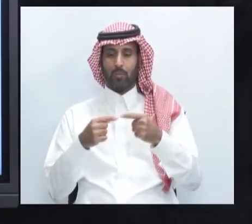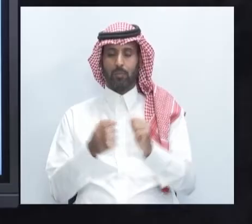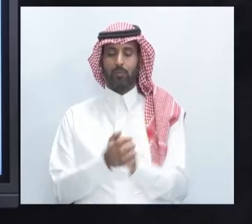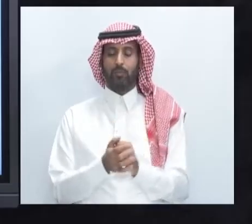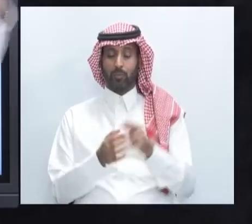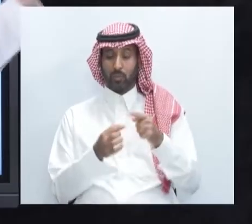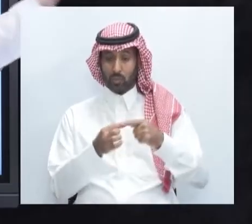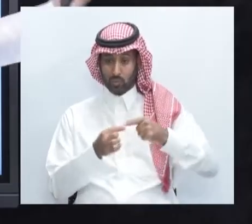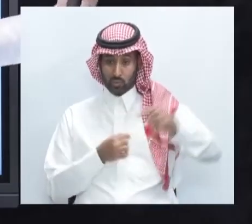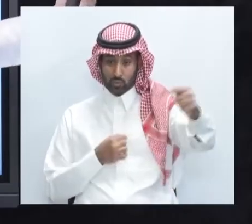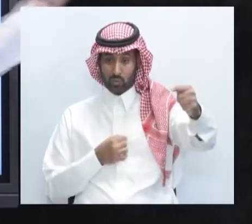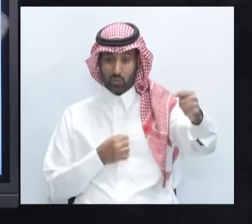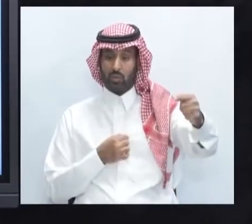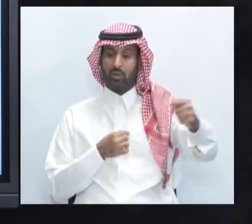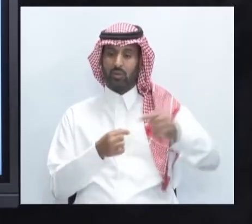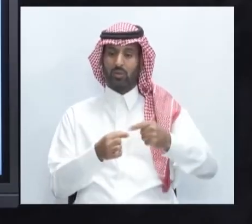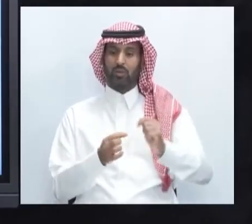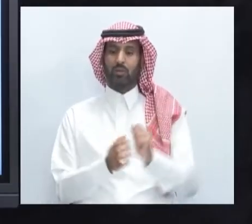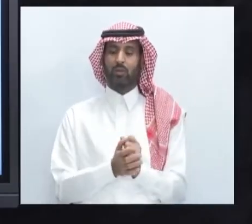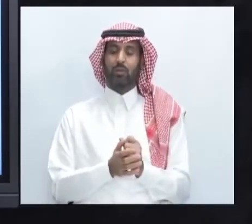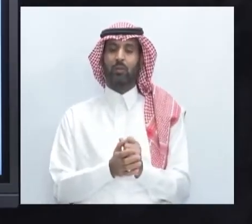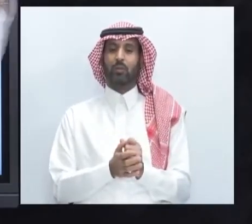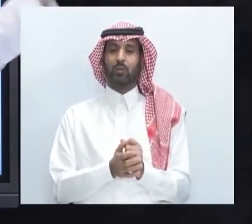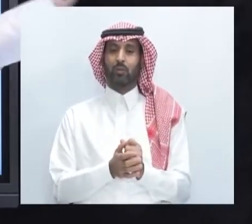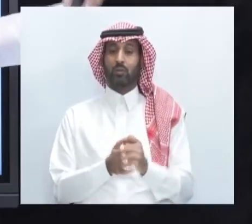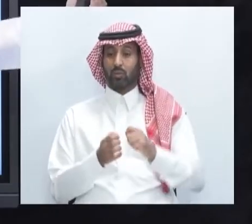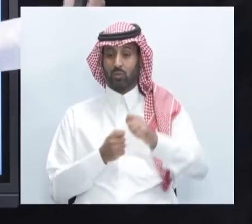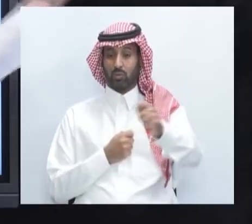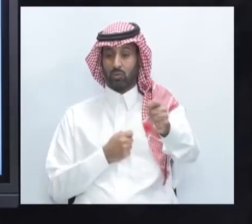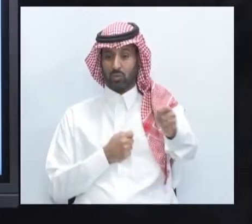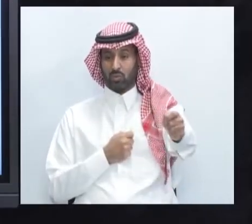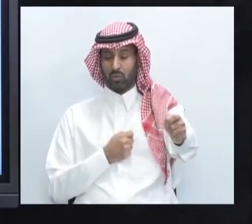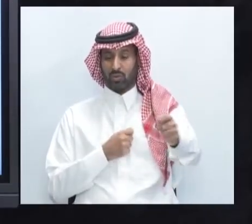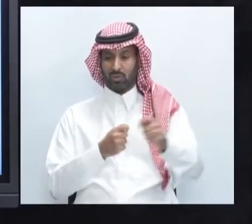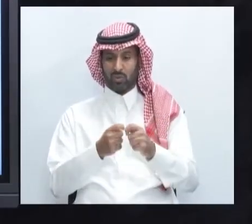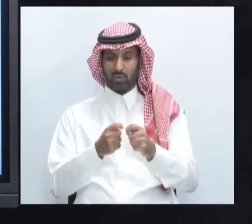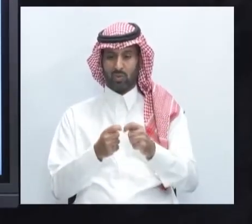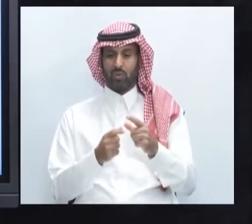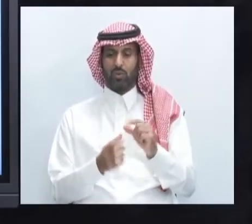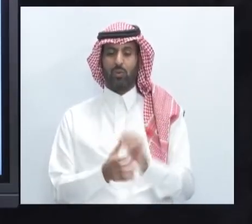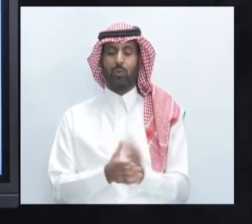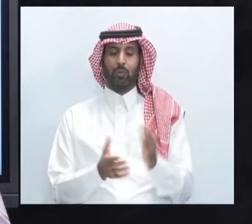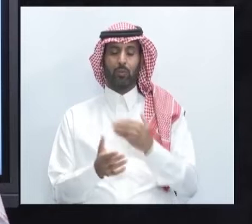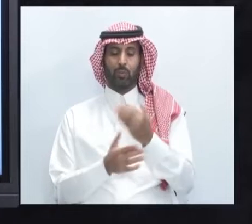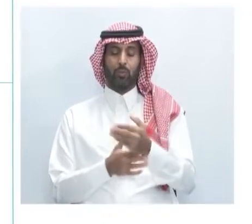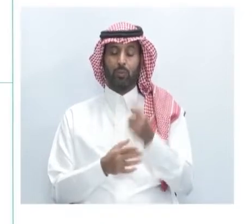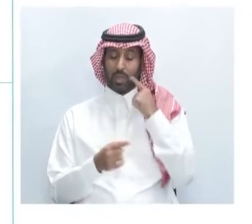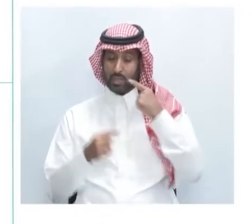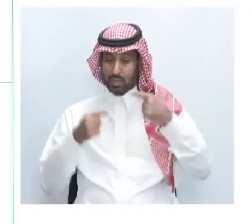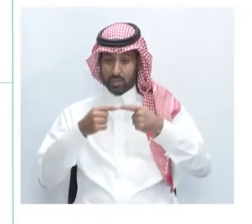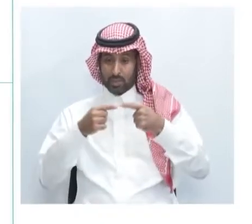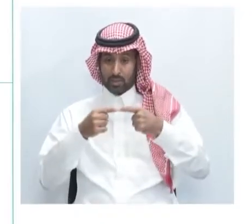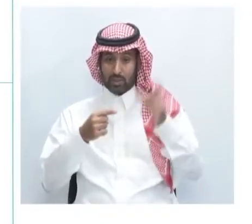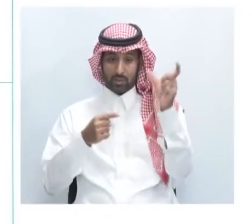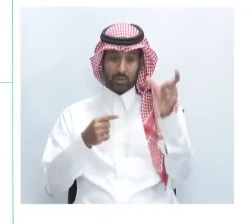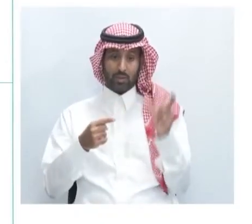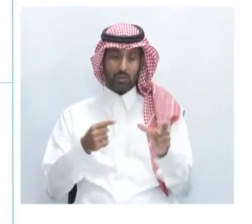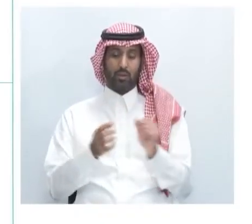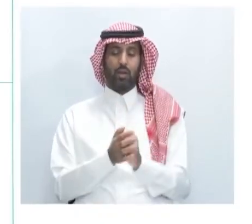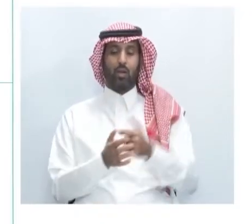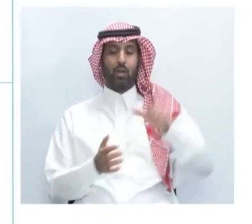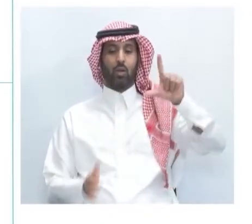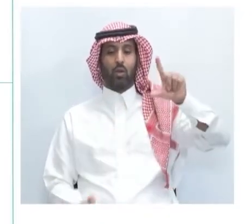short. Long, short. Long, short. Excellent. So we have long and we